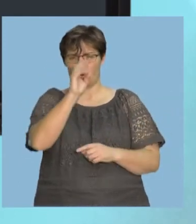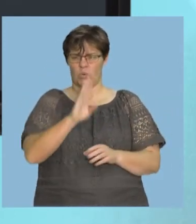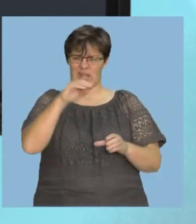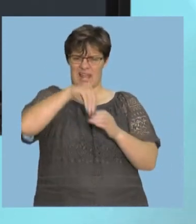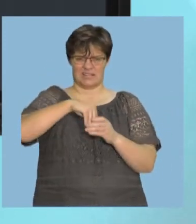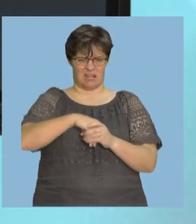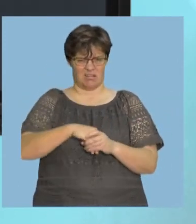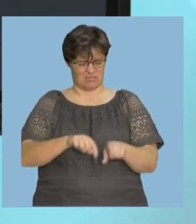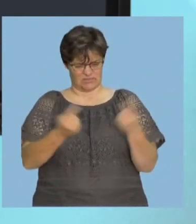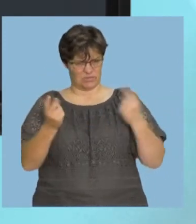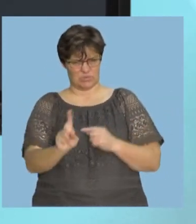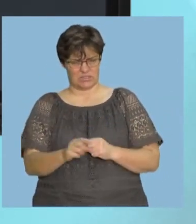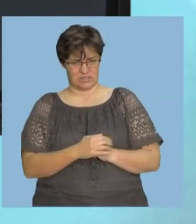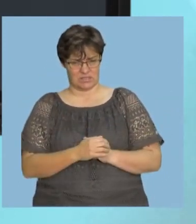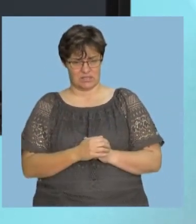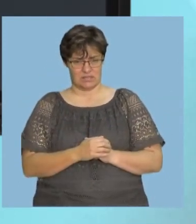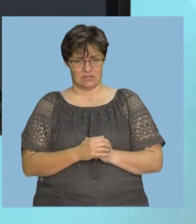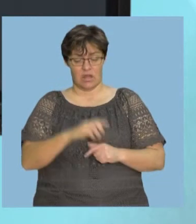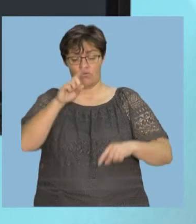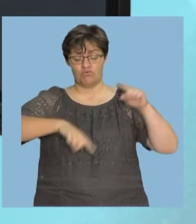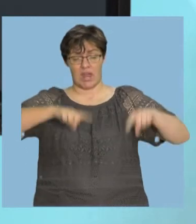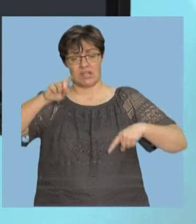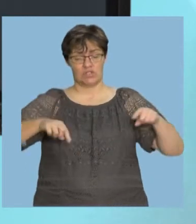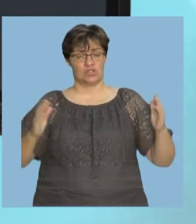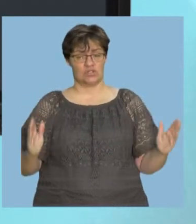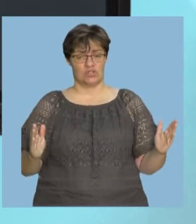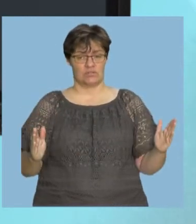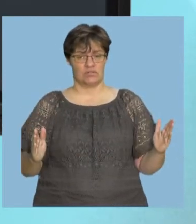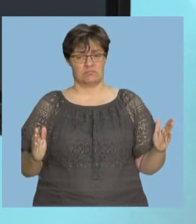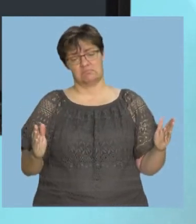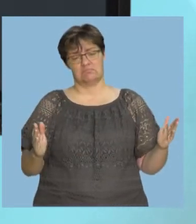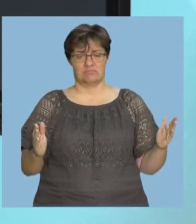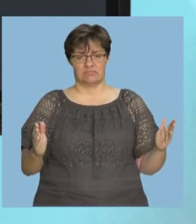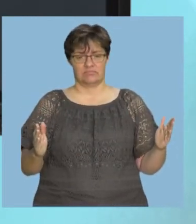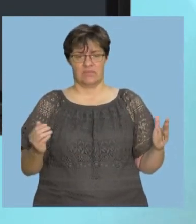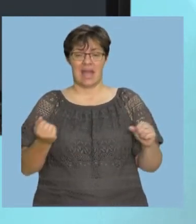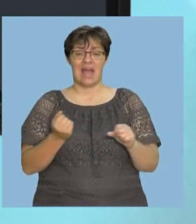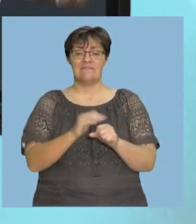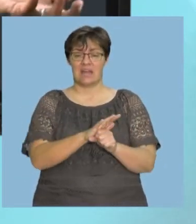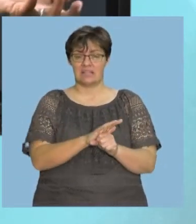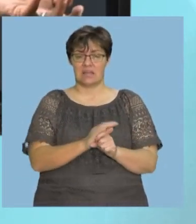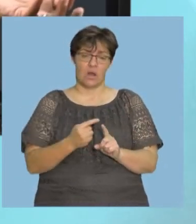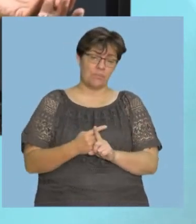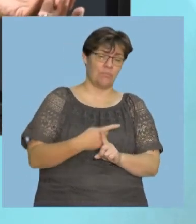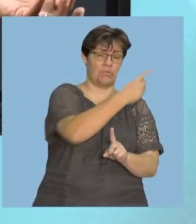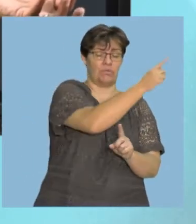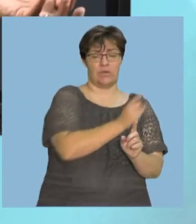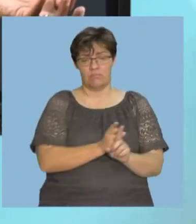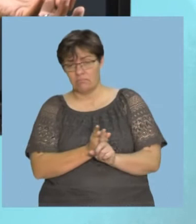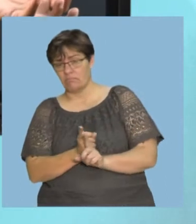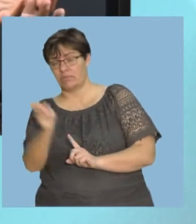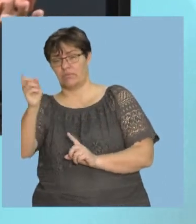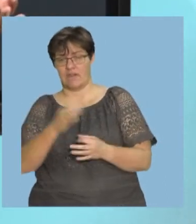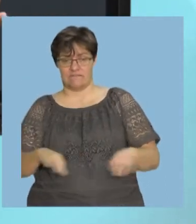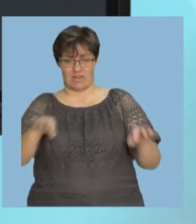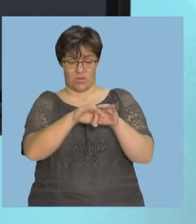range? The range can be what? Can be affected by the extreme values,